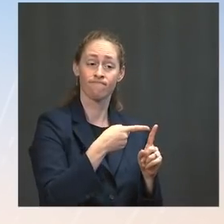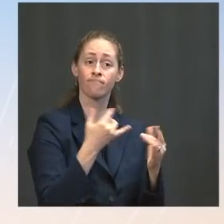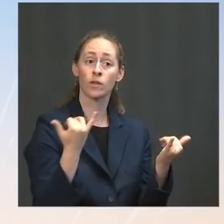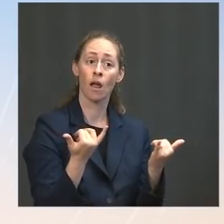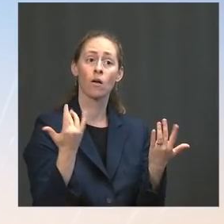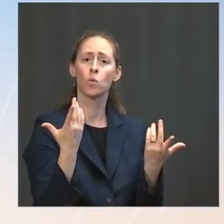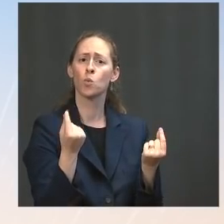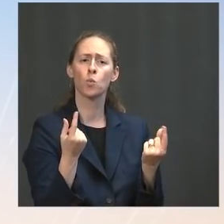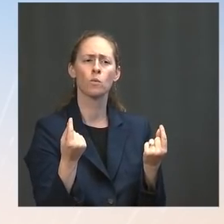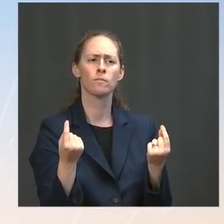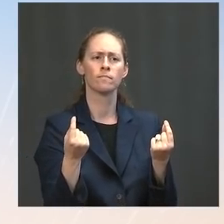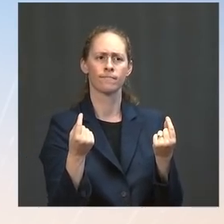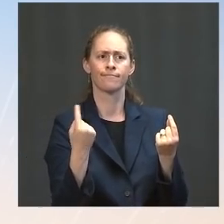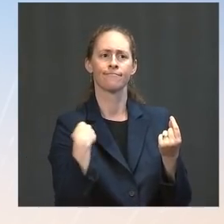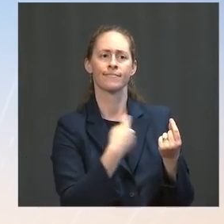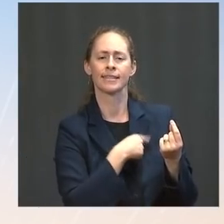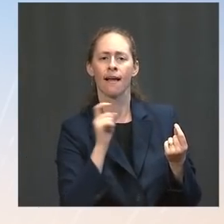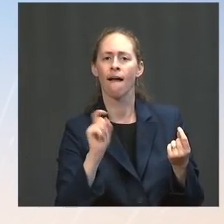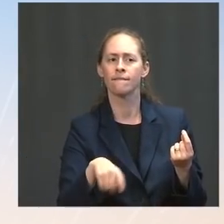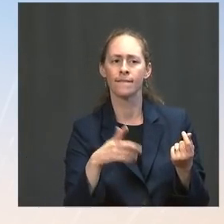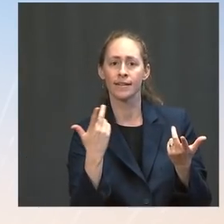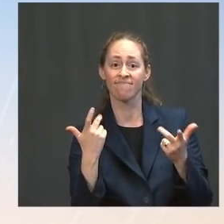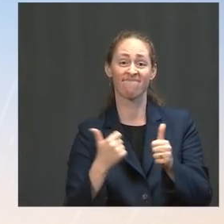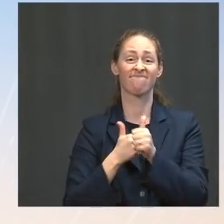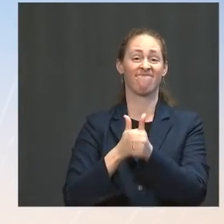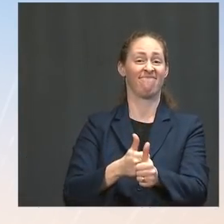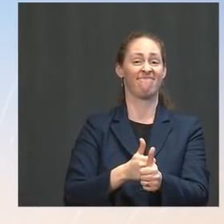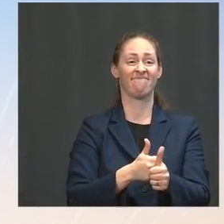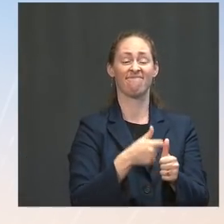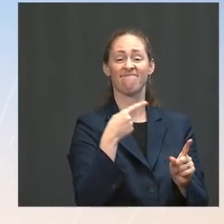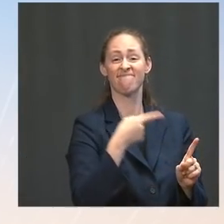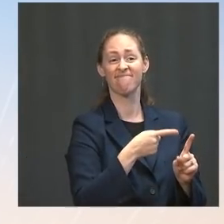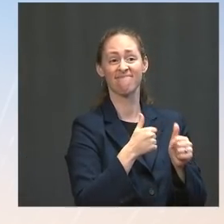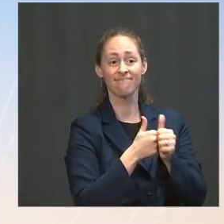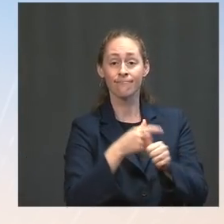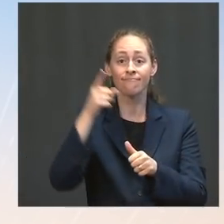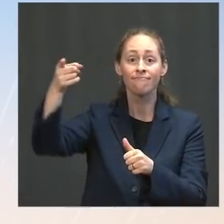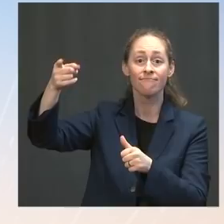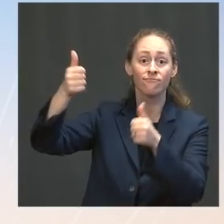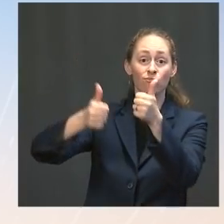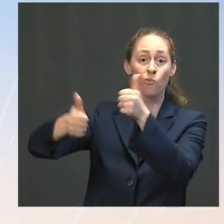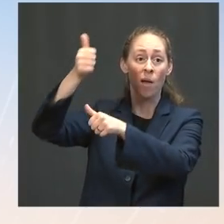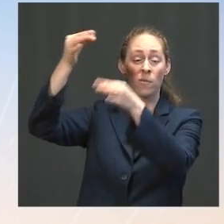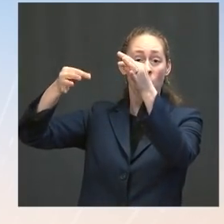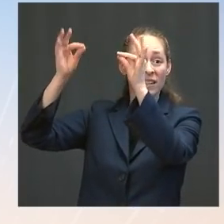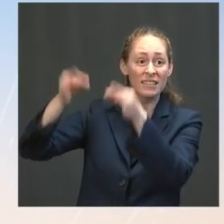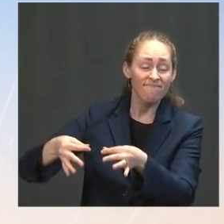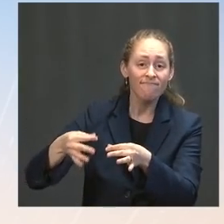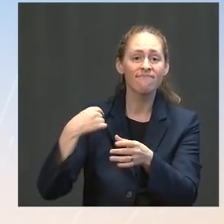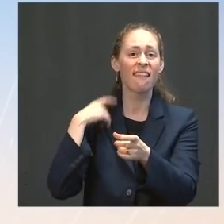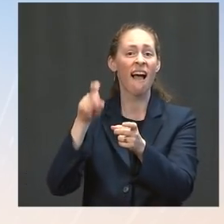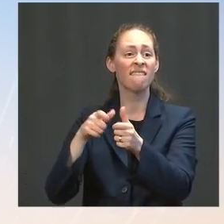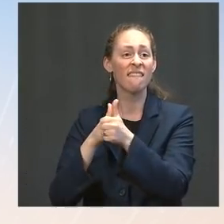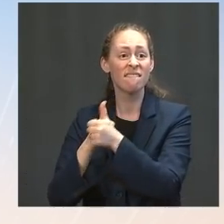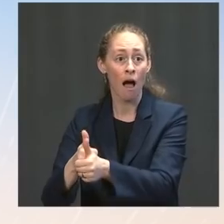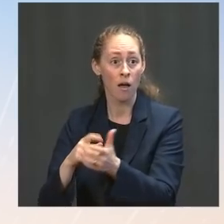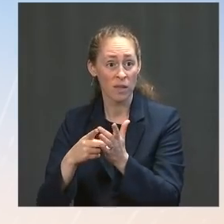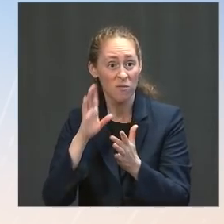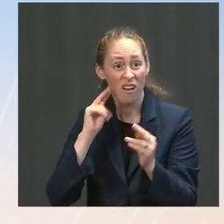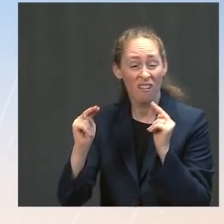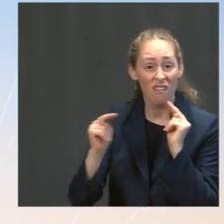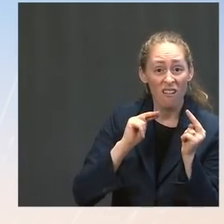apply for asylum or other available immigration pathways, which have as a condition additional